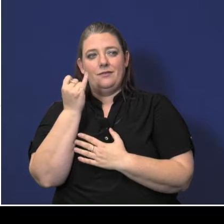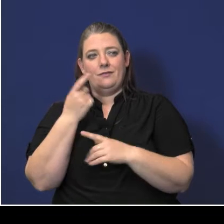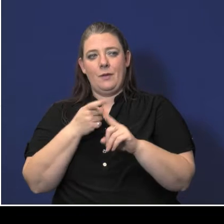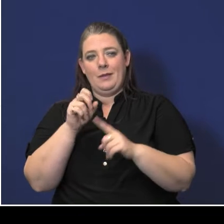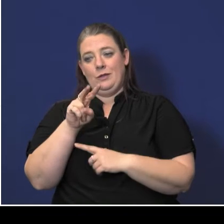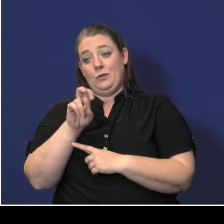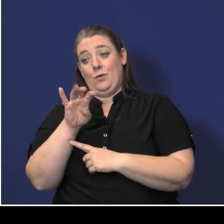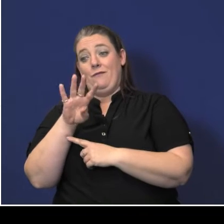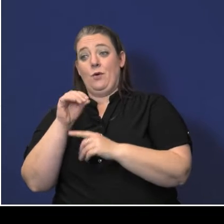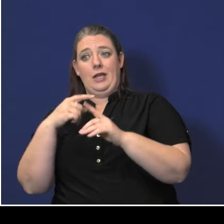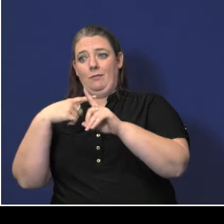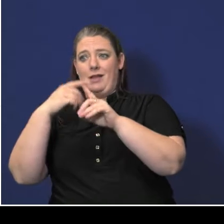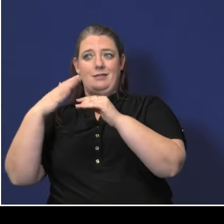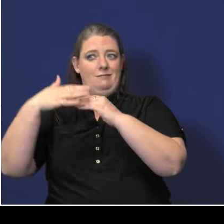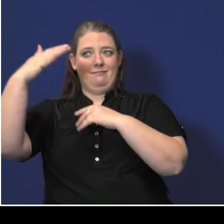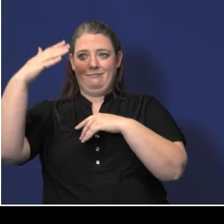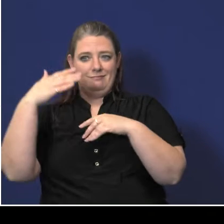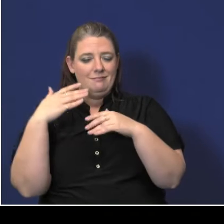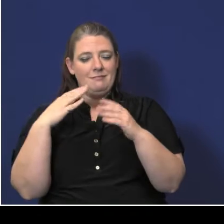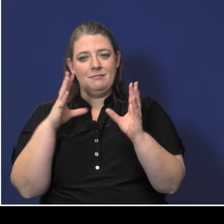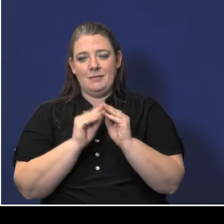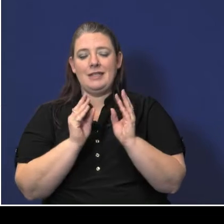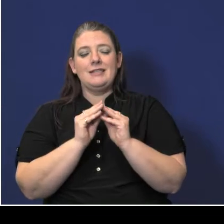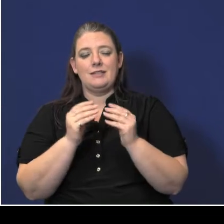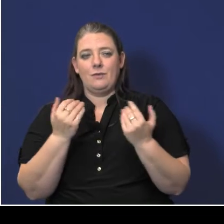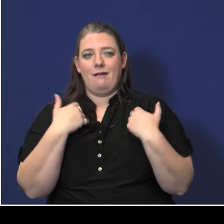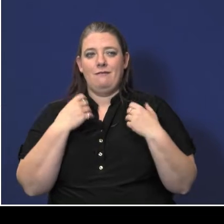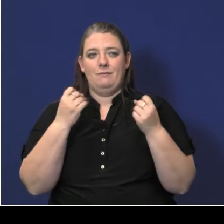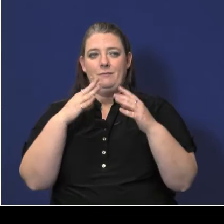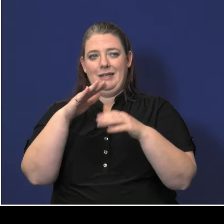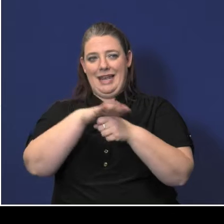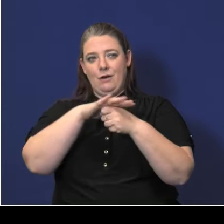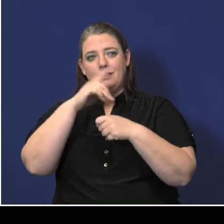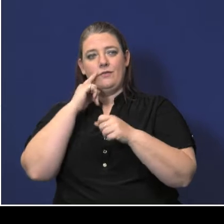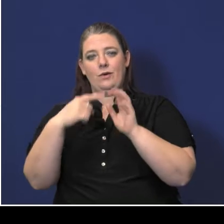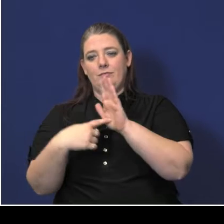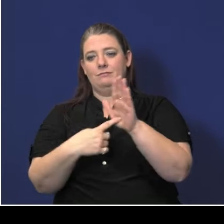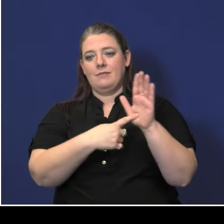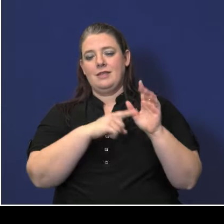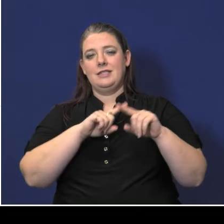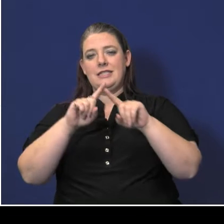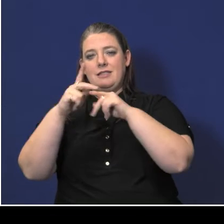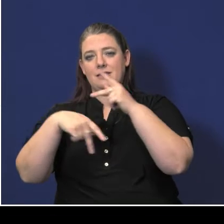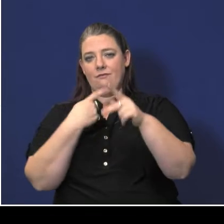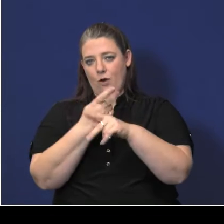meetings, an area actually for a lot of displays of all types of arts.